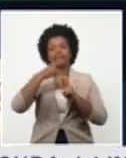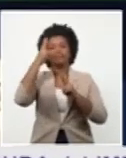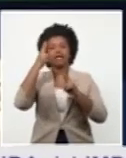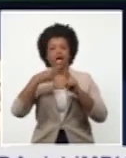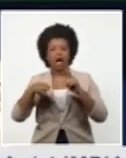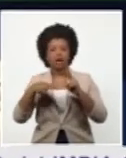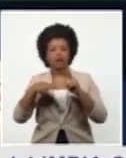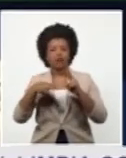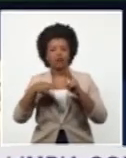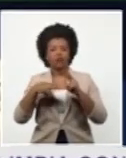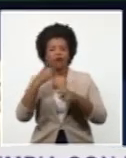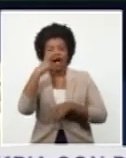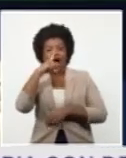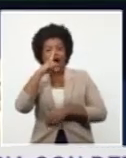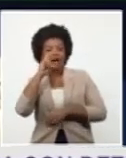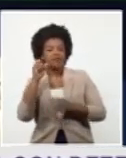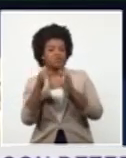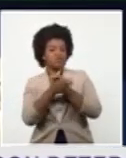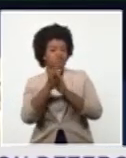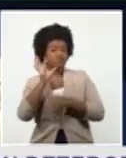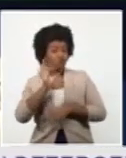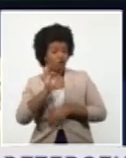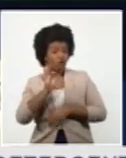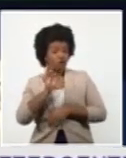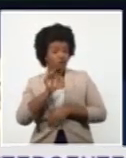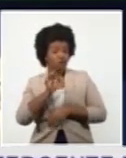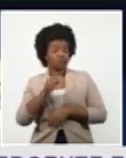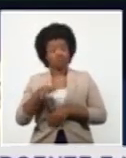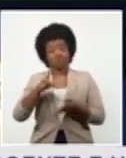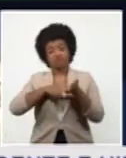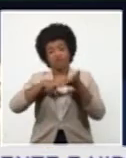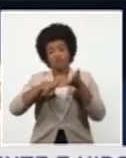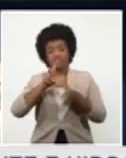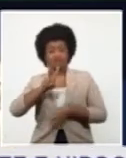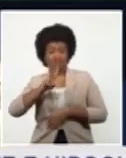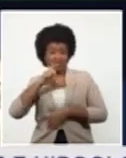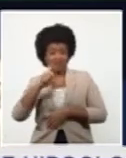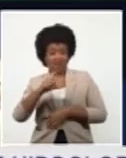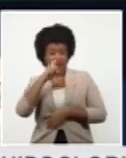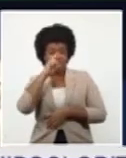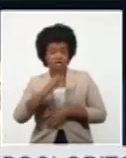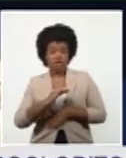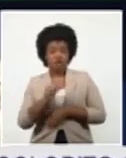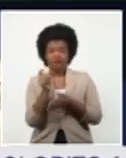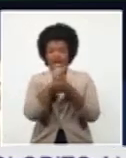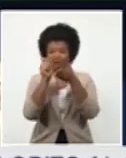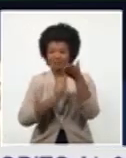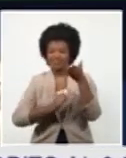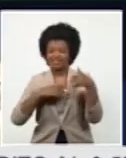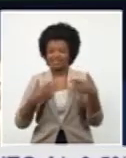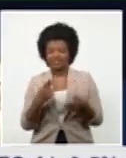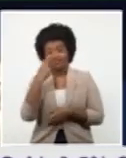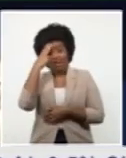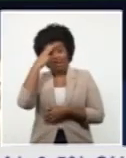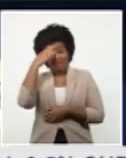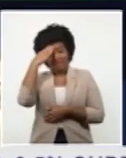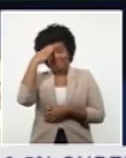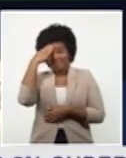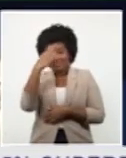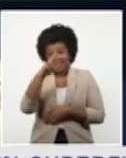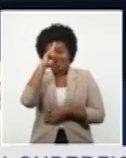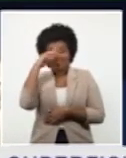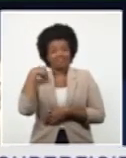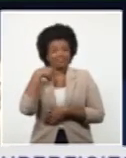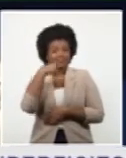the way they depicted my hair, and it was done with a lot of love. It was made by a group of children troupe called the Teatro El Ánimo